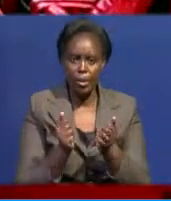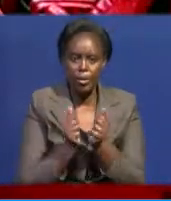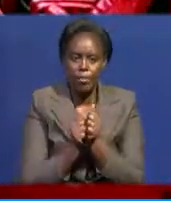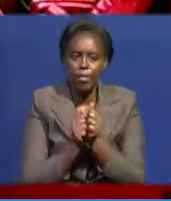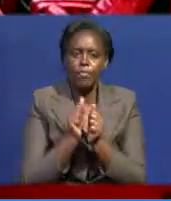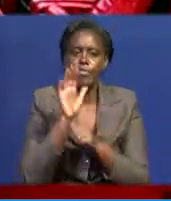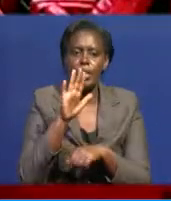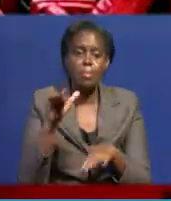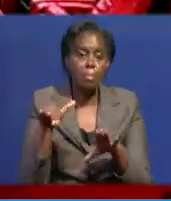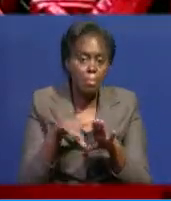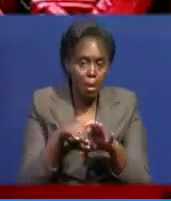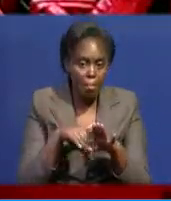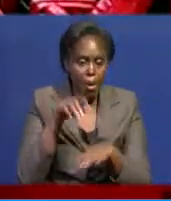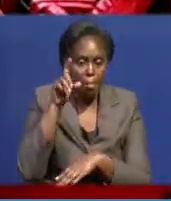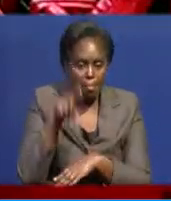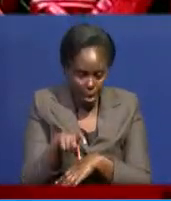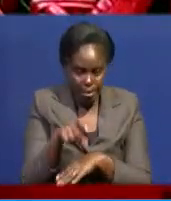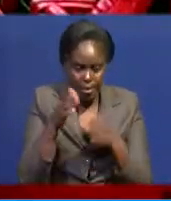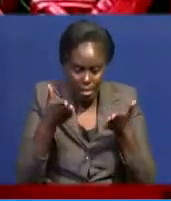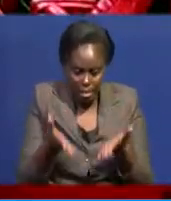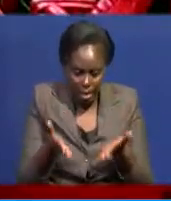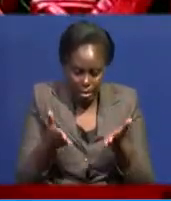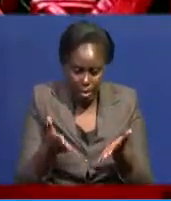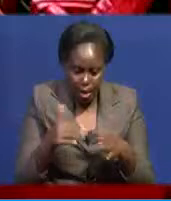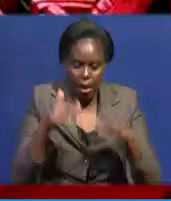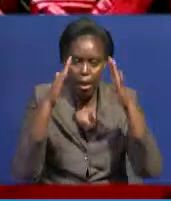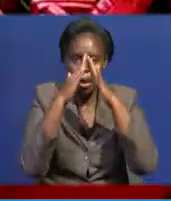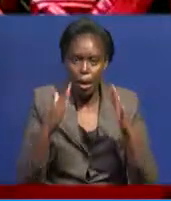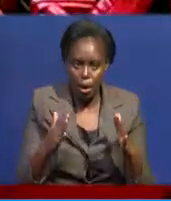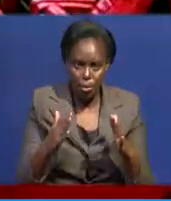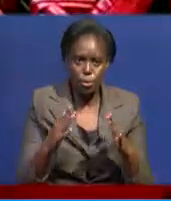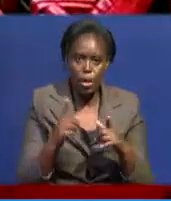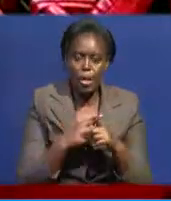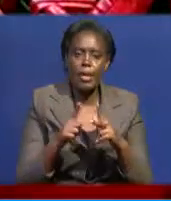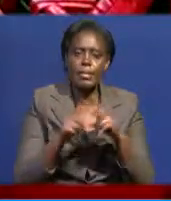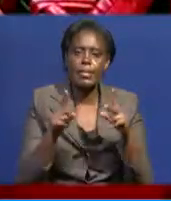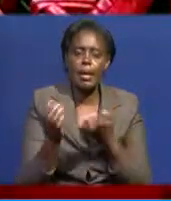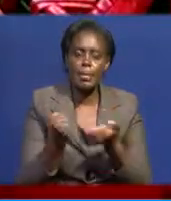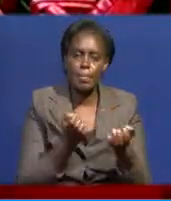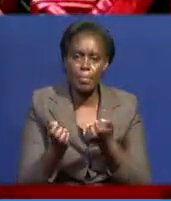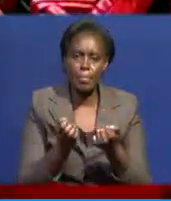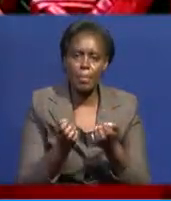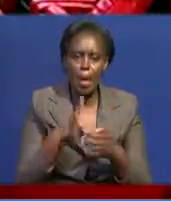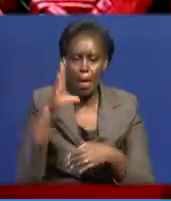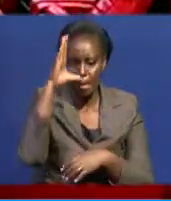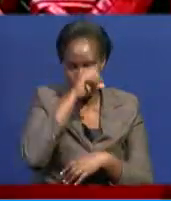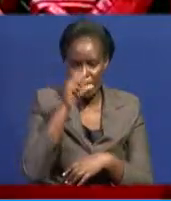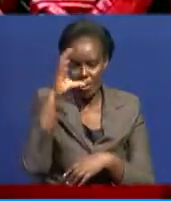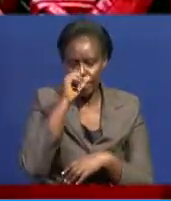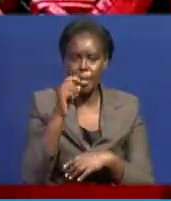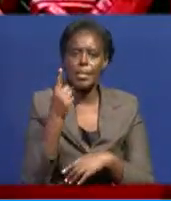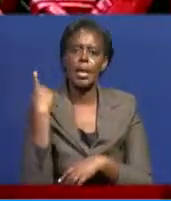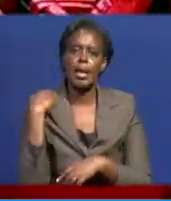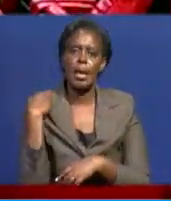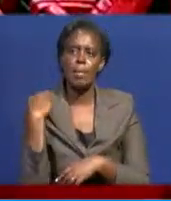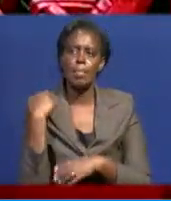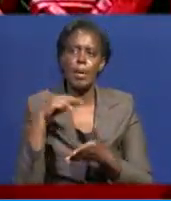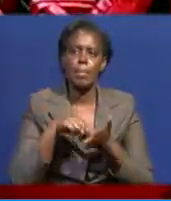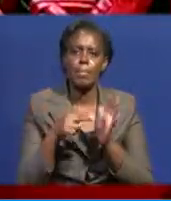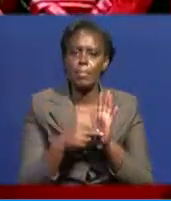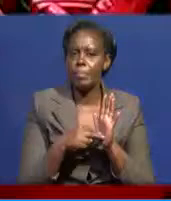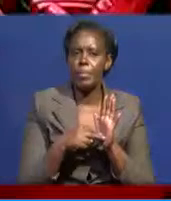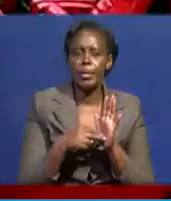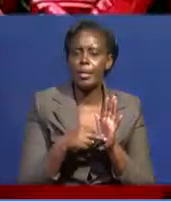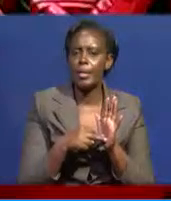members are needed to be inside the chambers. And the lack of that number has necessitated that